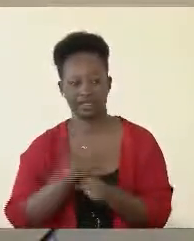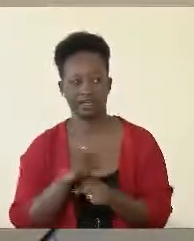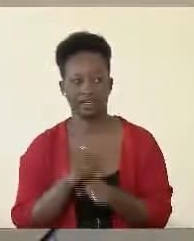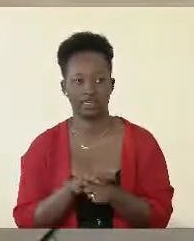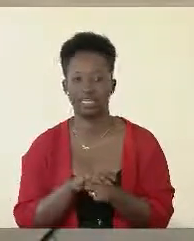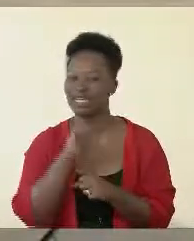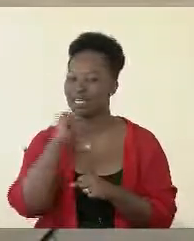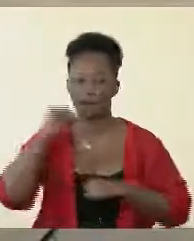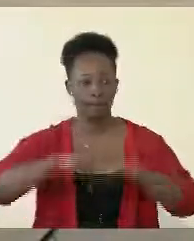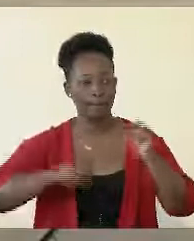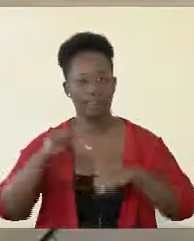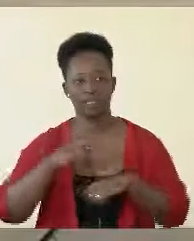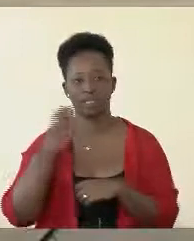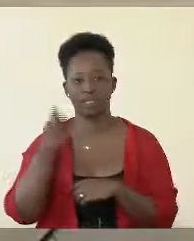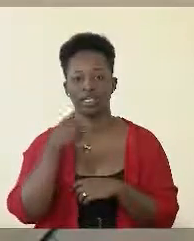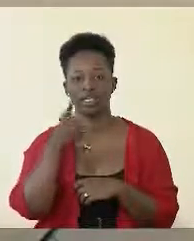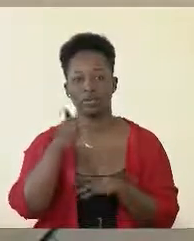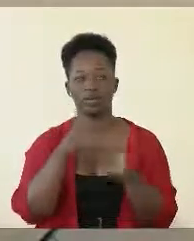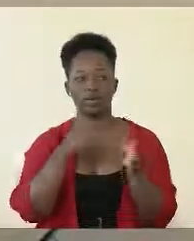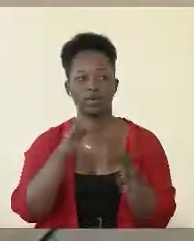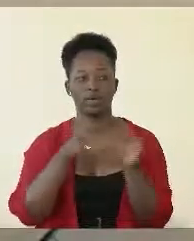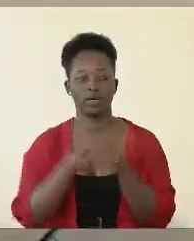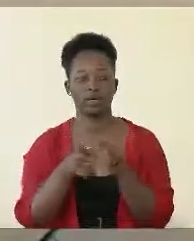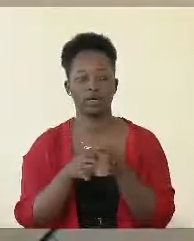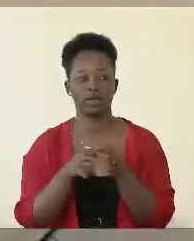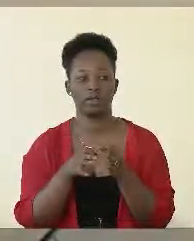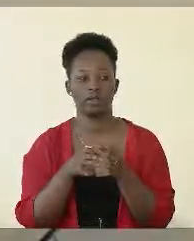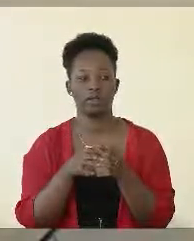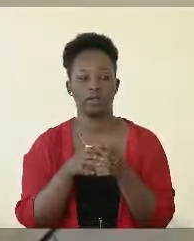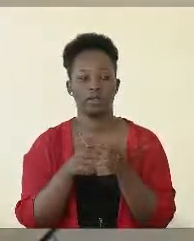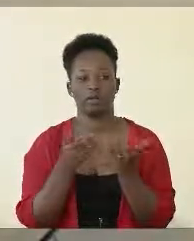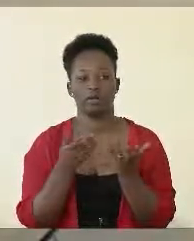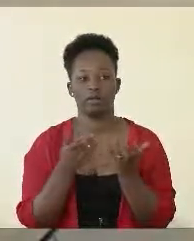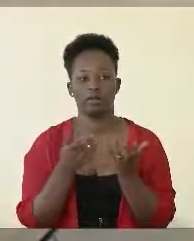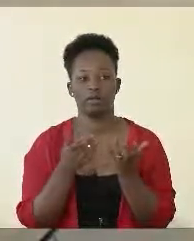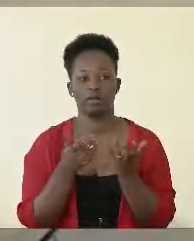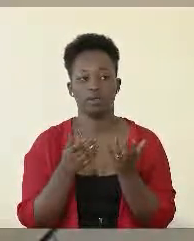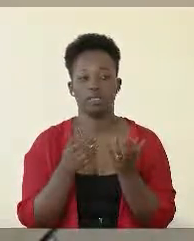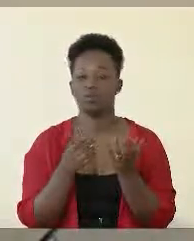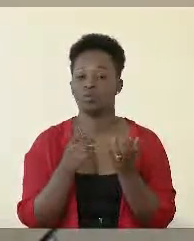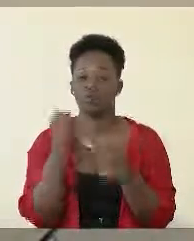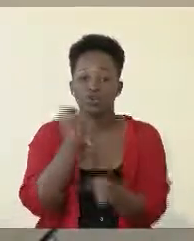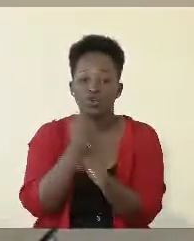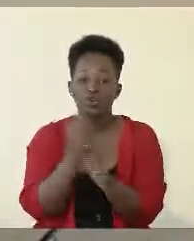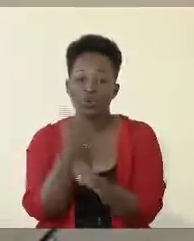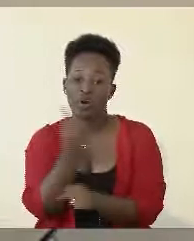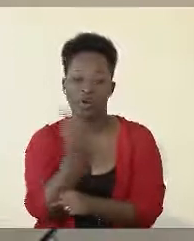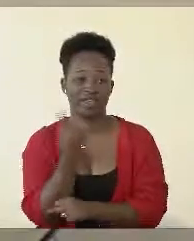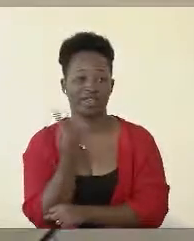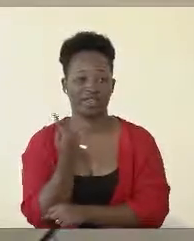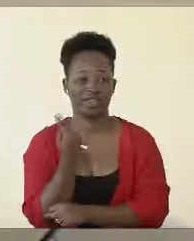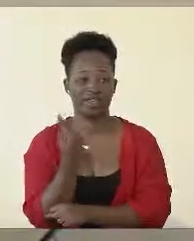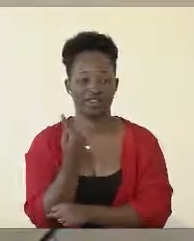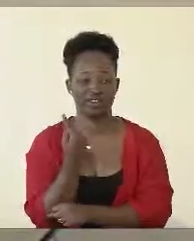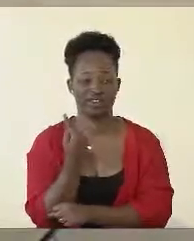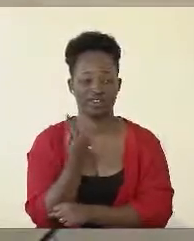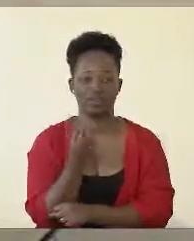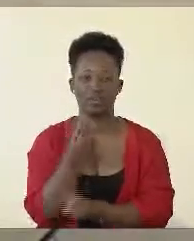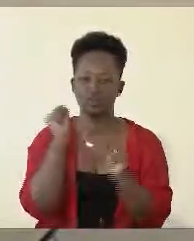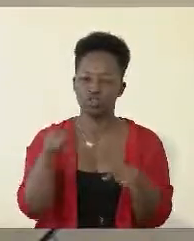is no competition, that means you are almost maybe a monopolist. You are a monopolist. You can